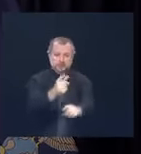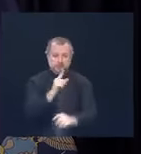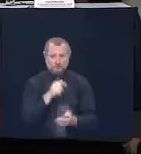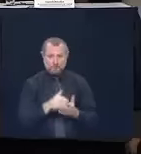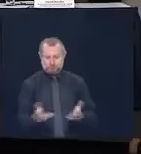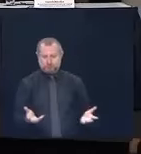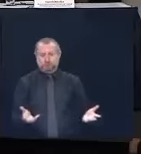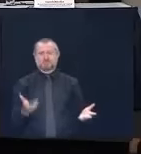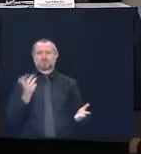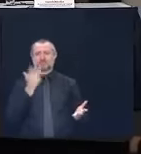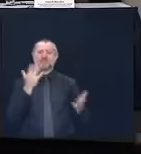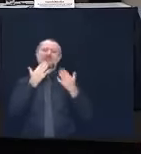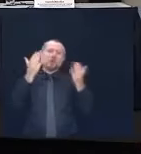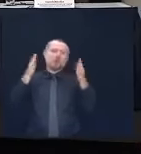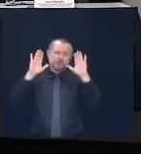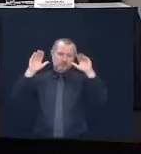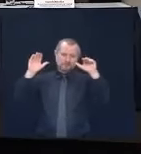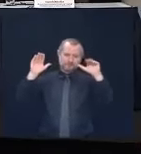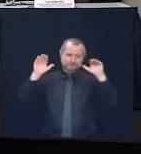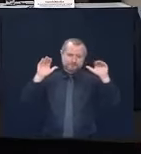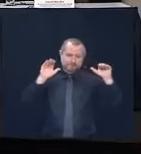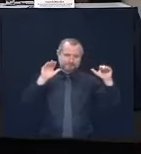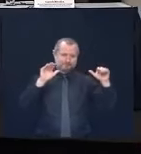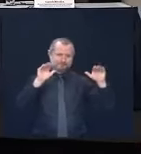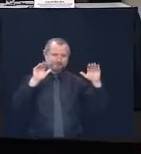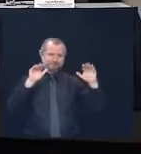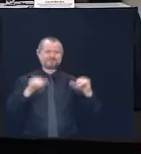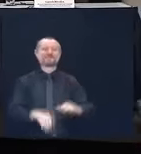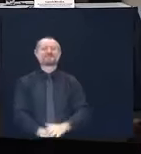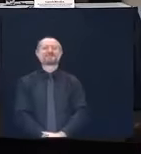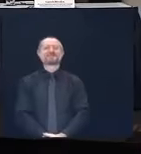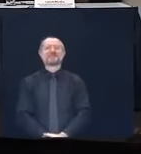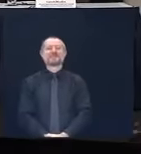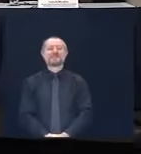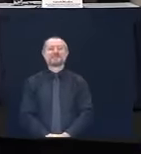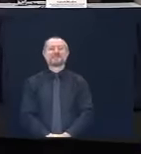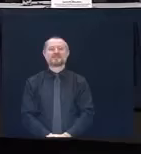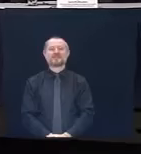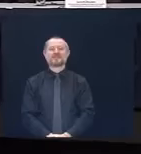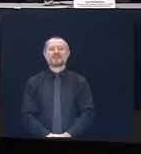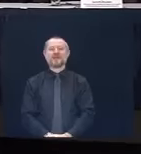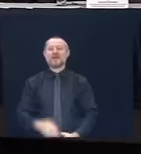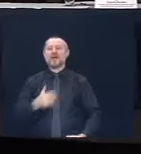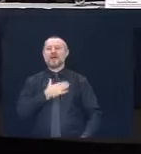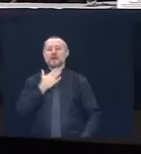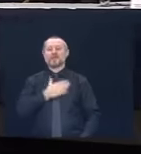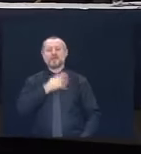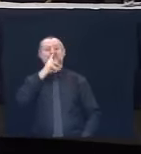Thank you, guys. Thank you, guys. Happy Thanksgiving. You too. Happy Thanksgiving.